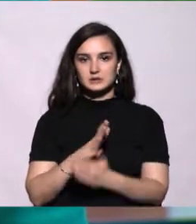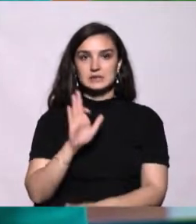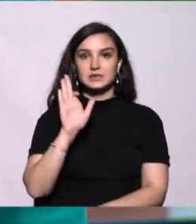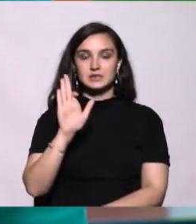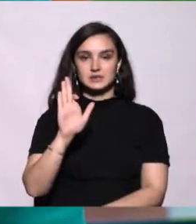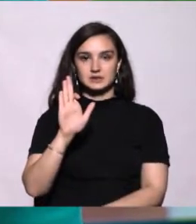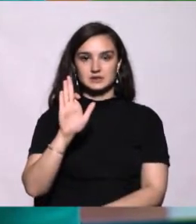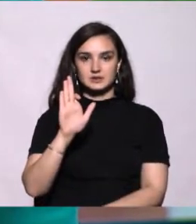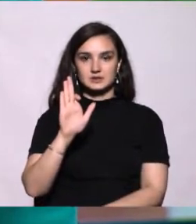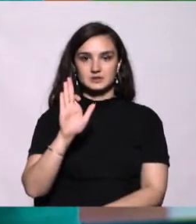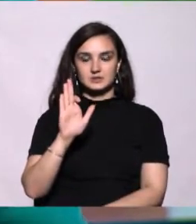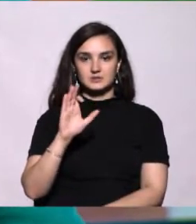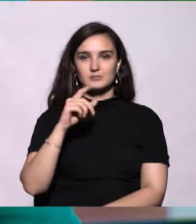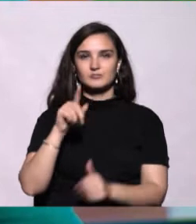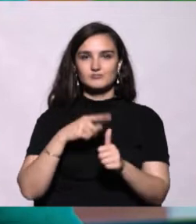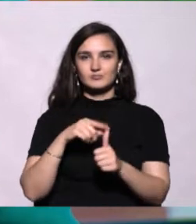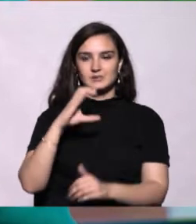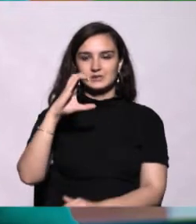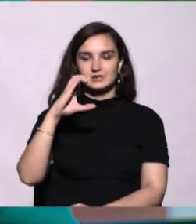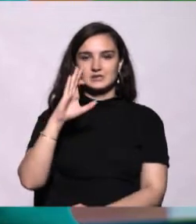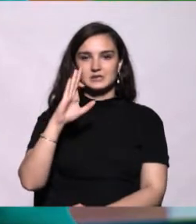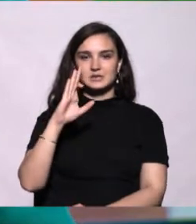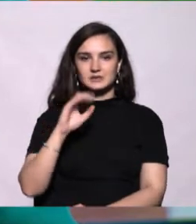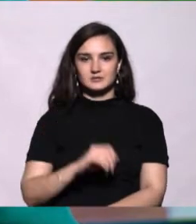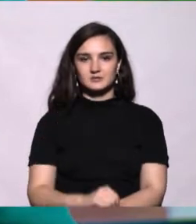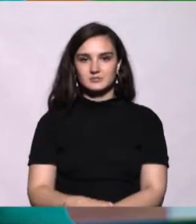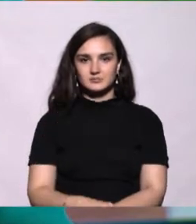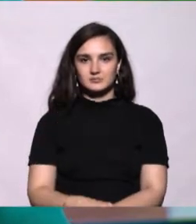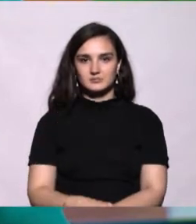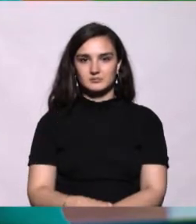K. Car. Just soft